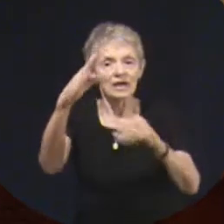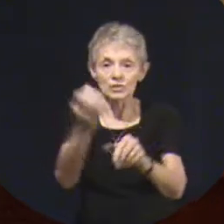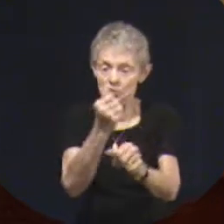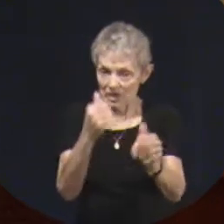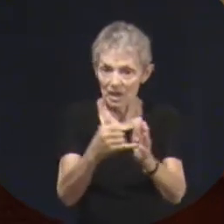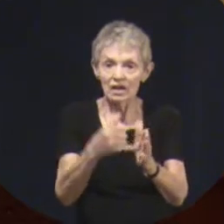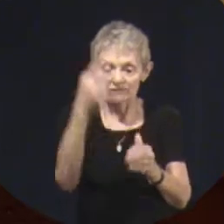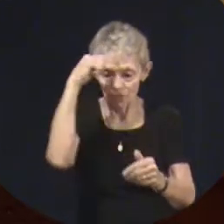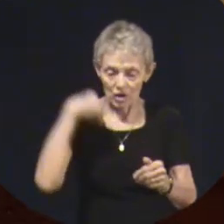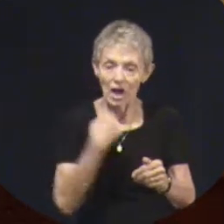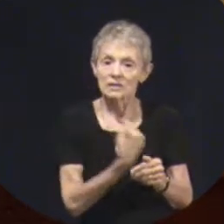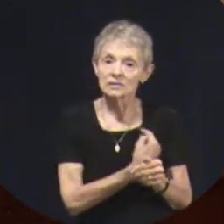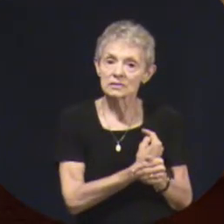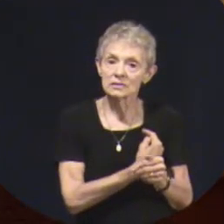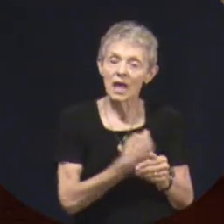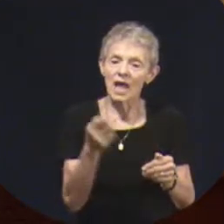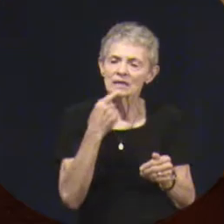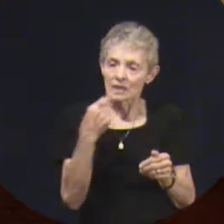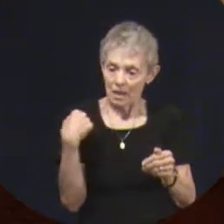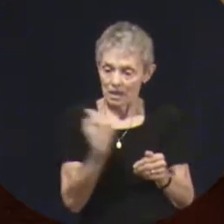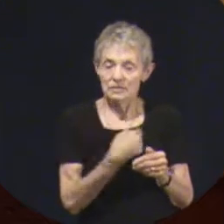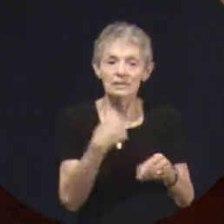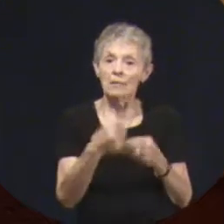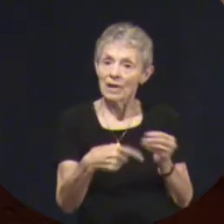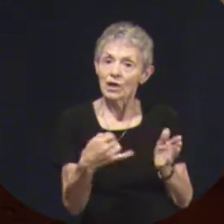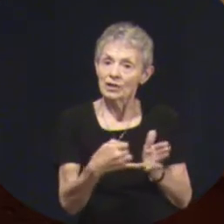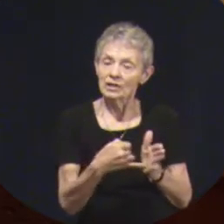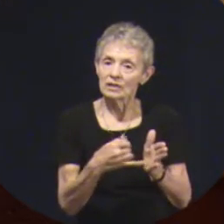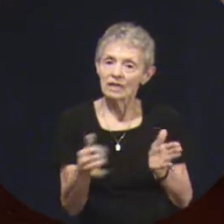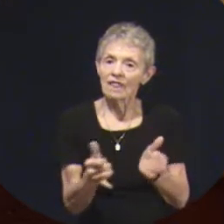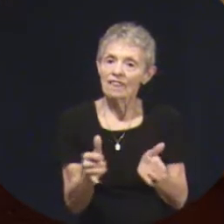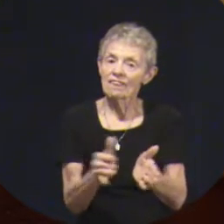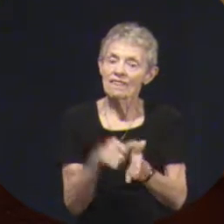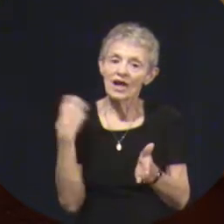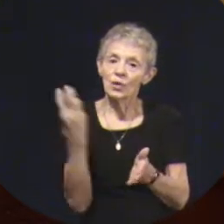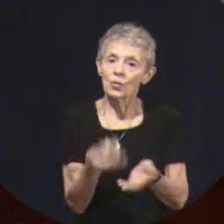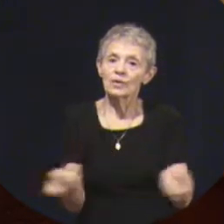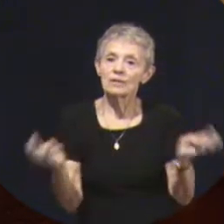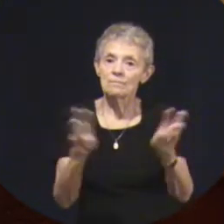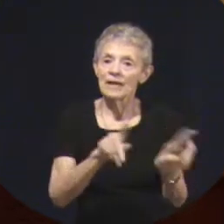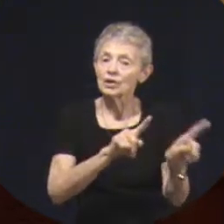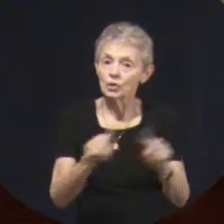us and tell us of it that we may carry out?'